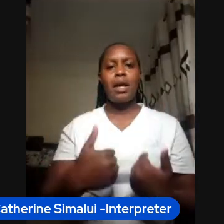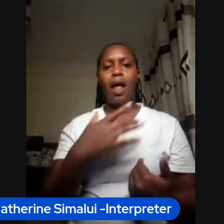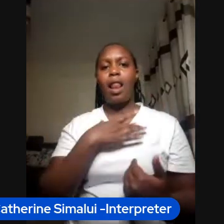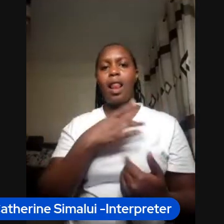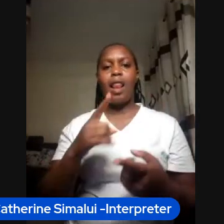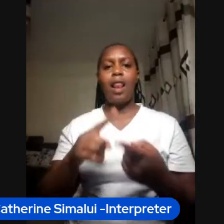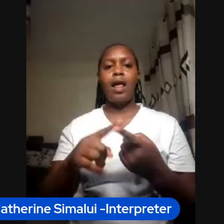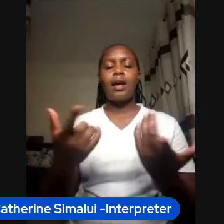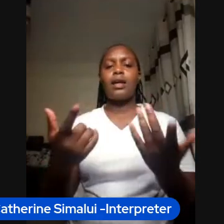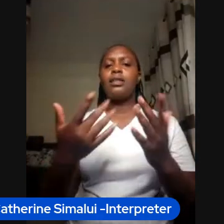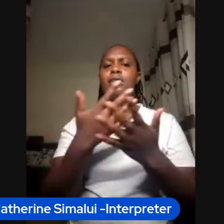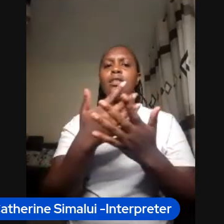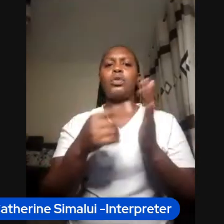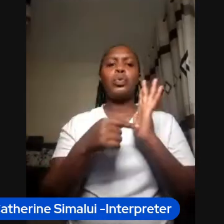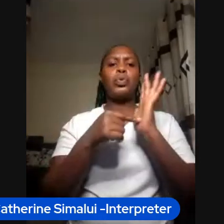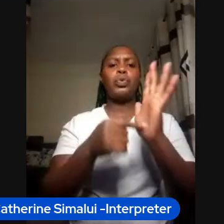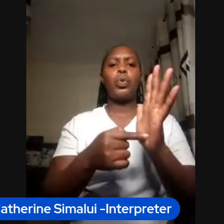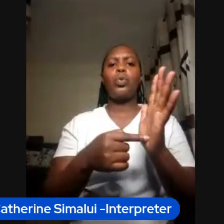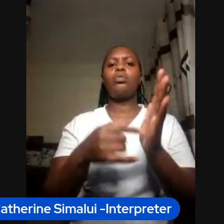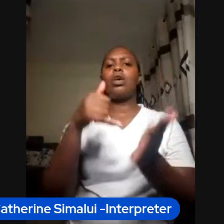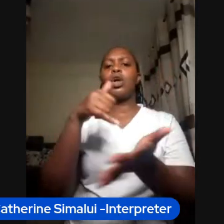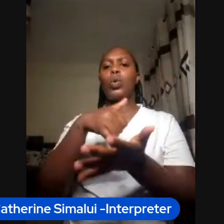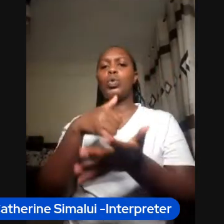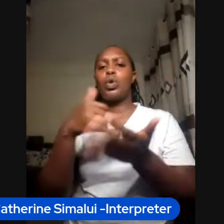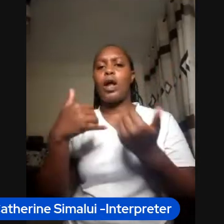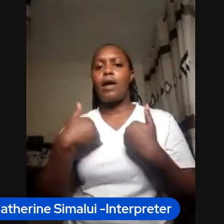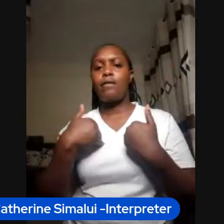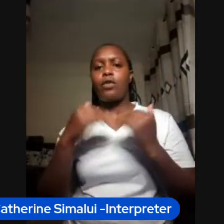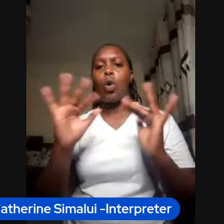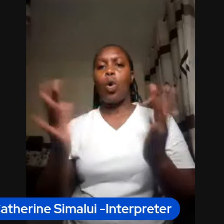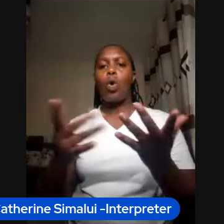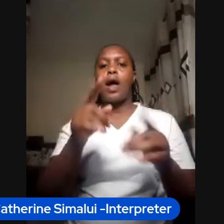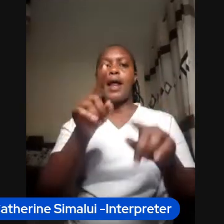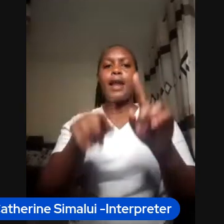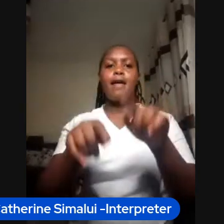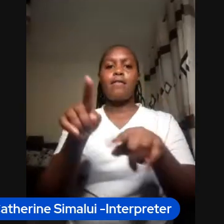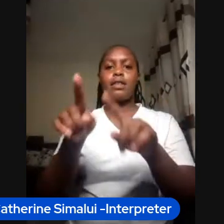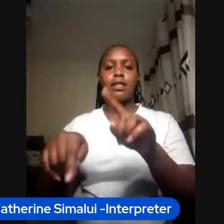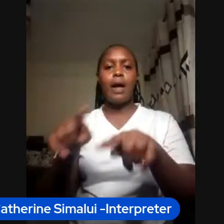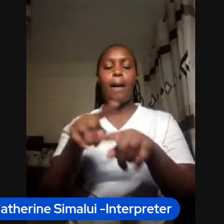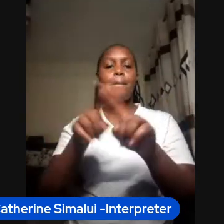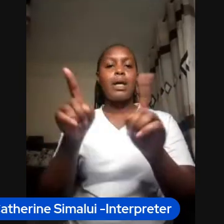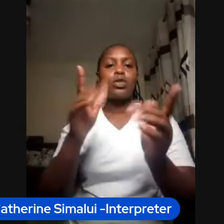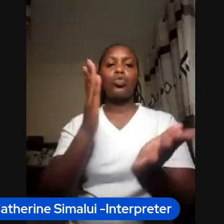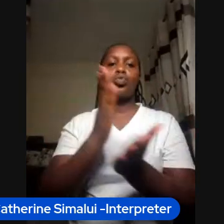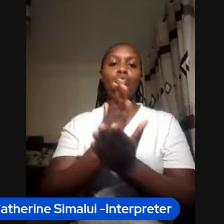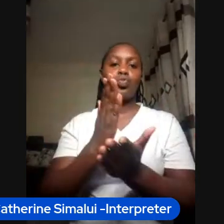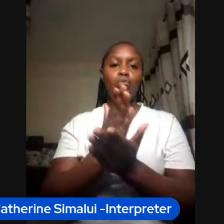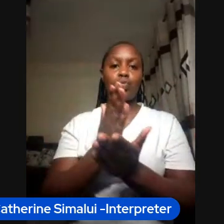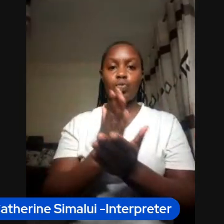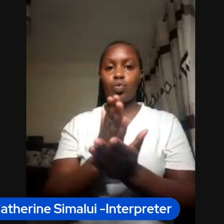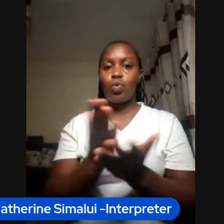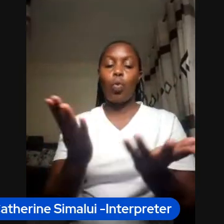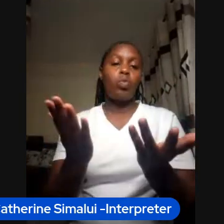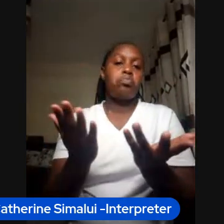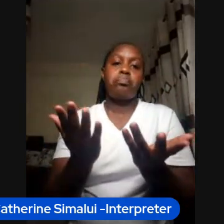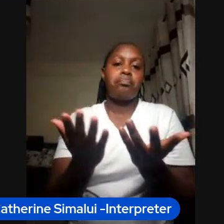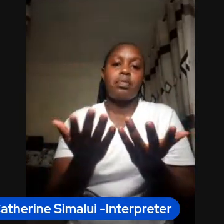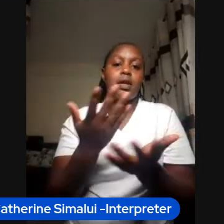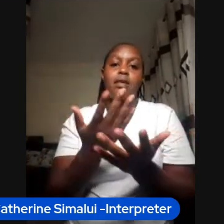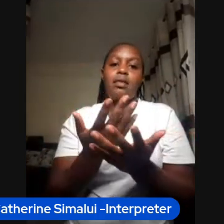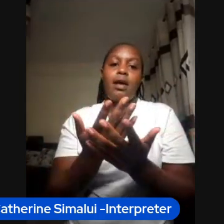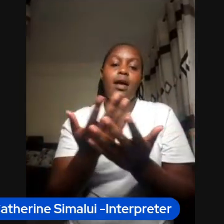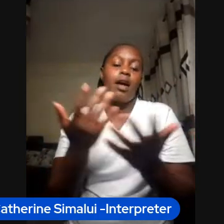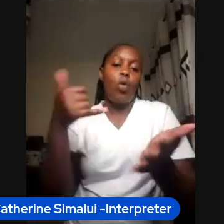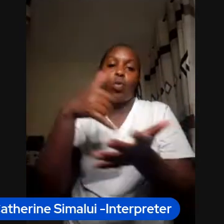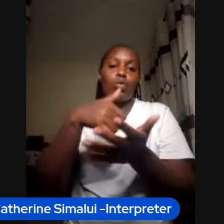and inclusion happens for optics, and there is no real change that is happening, and it comes with a